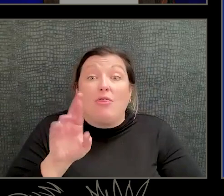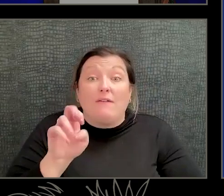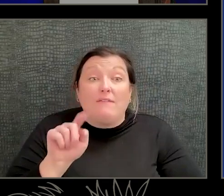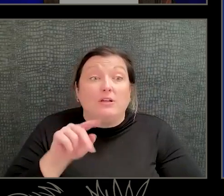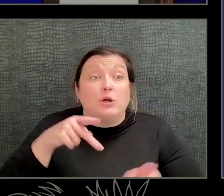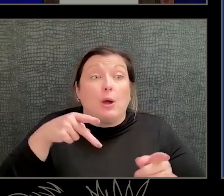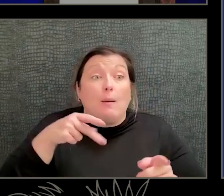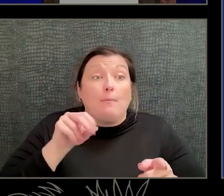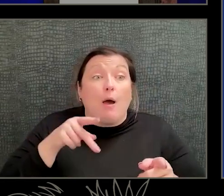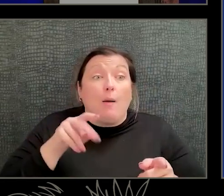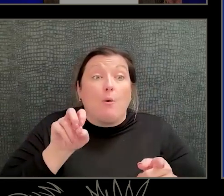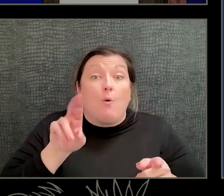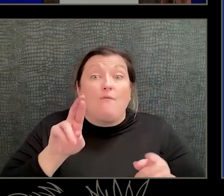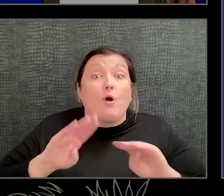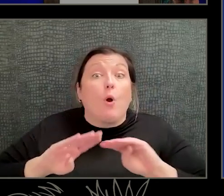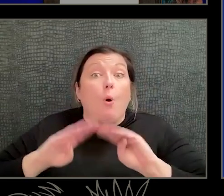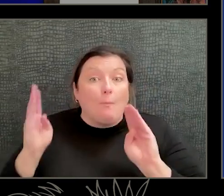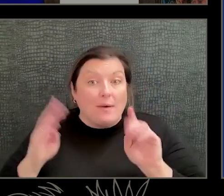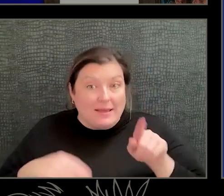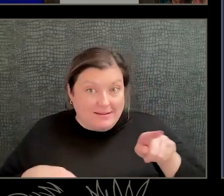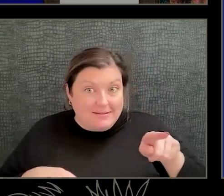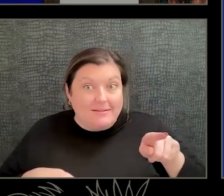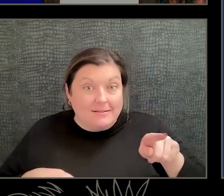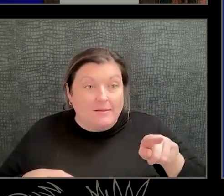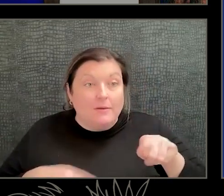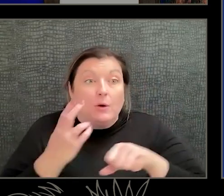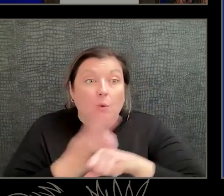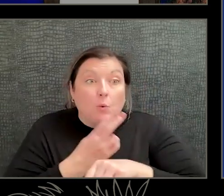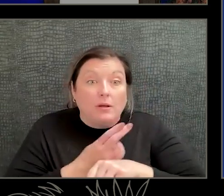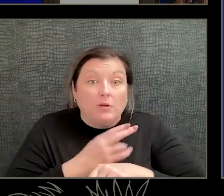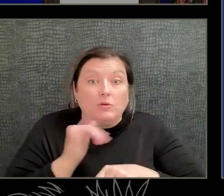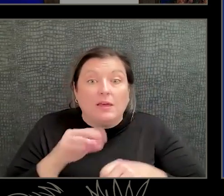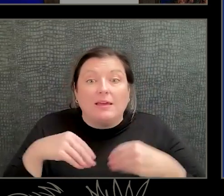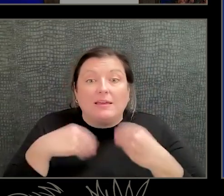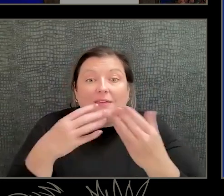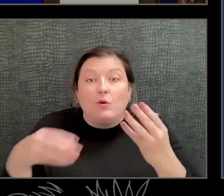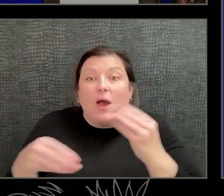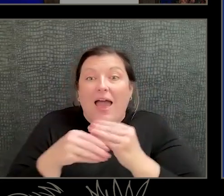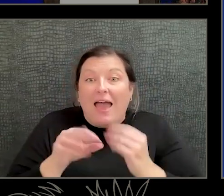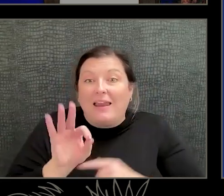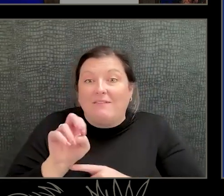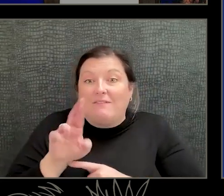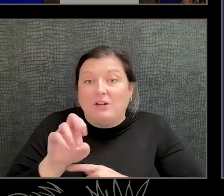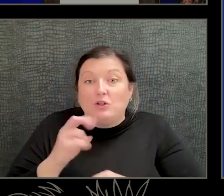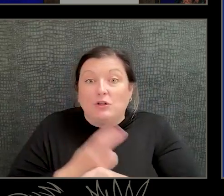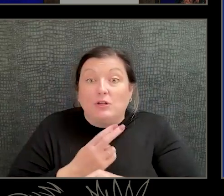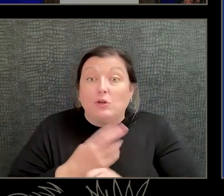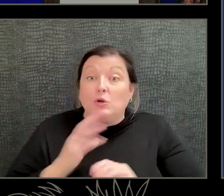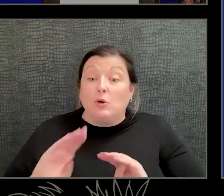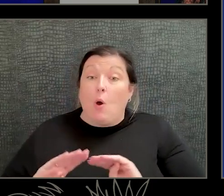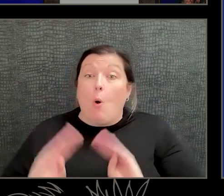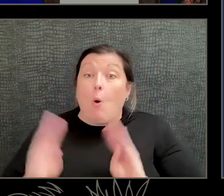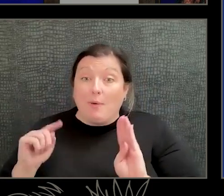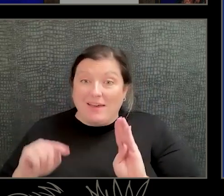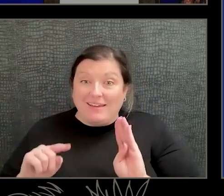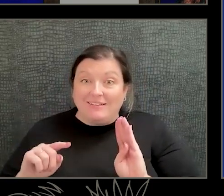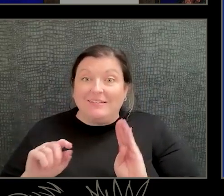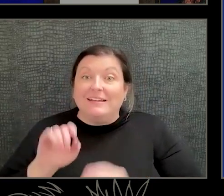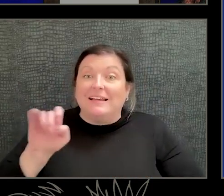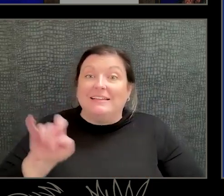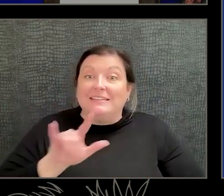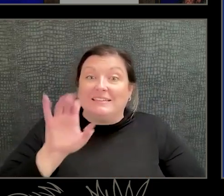popover open. Because when you're using popover, it also gives you certain added features that you can use, such as popover open, which is styling the popover